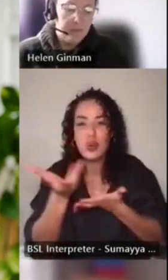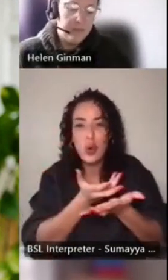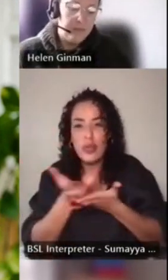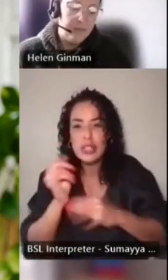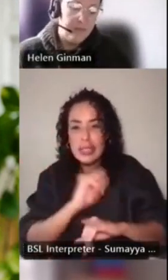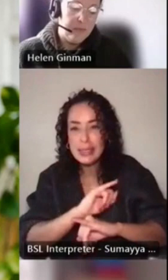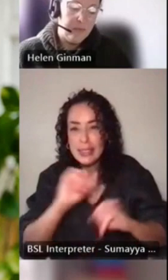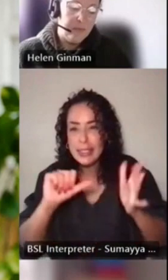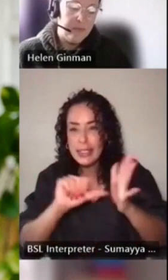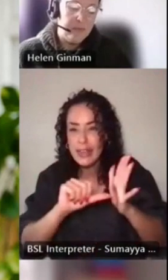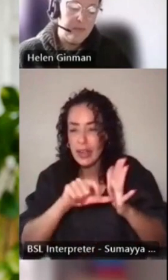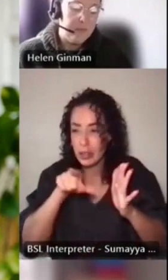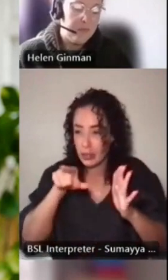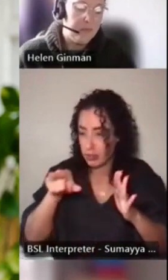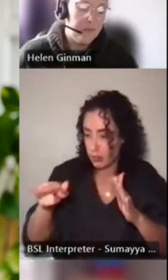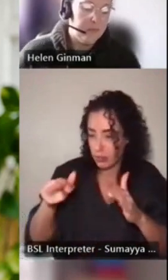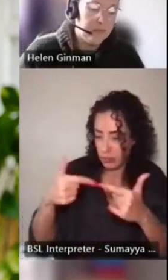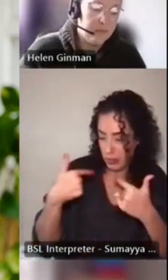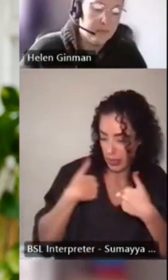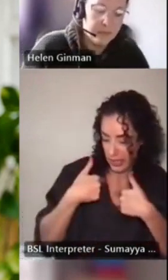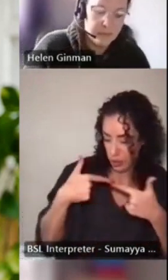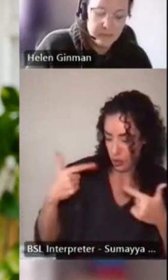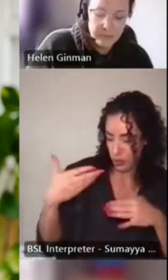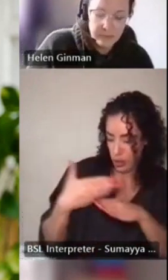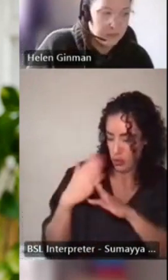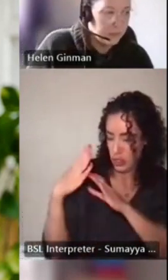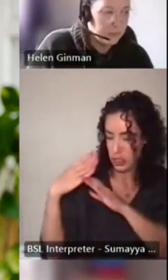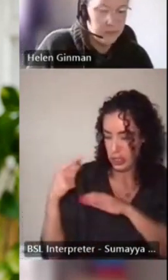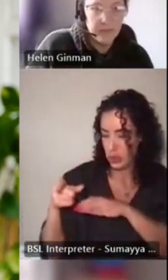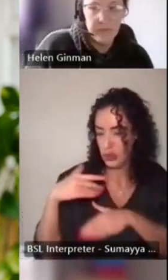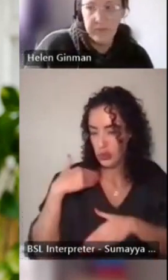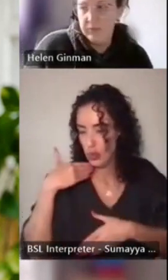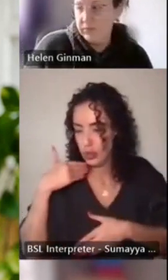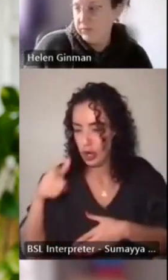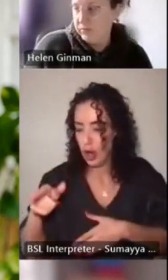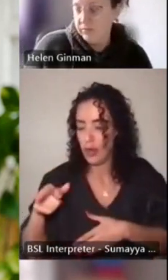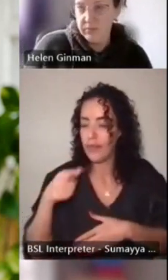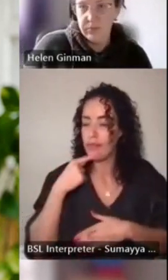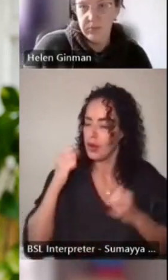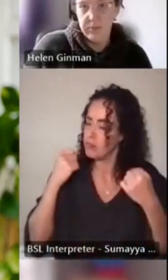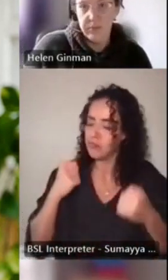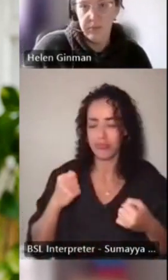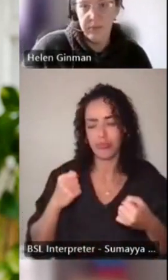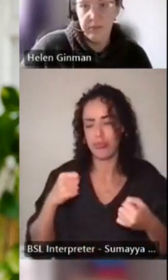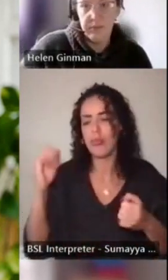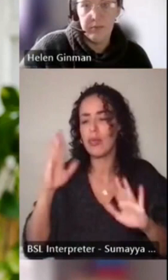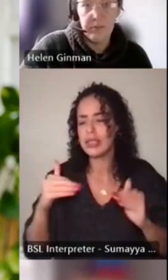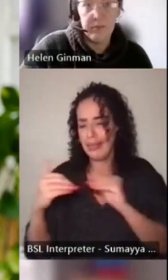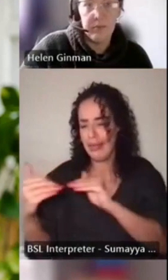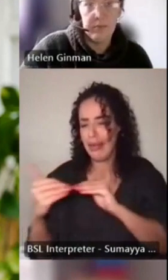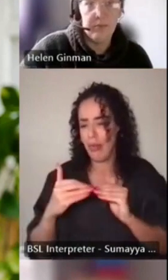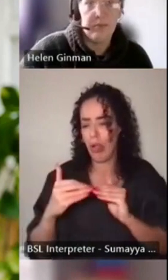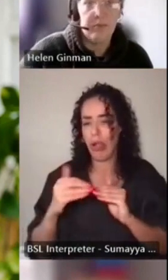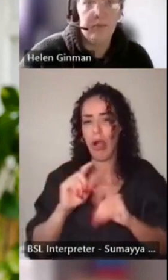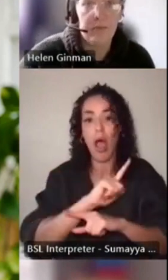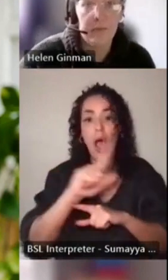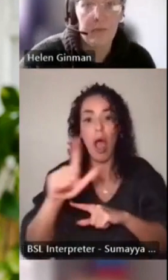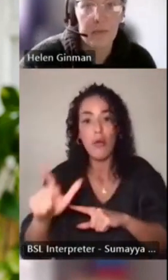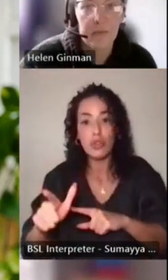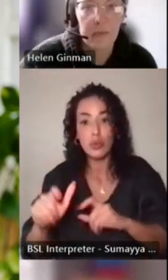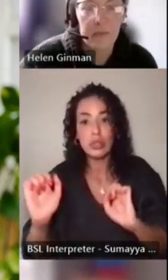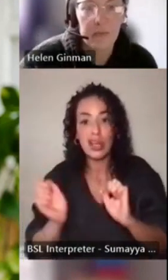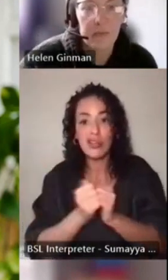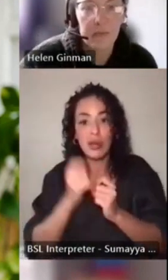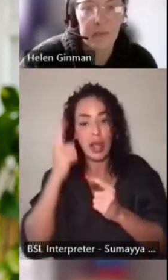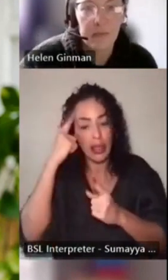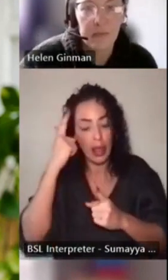workload distribution, we take a moment to reflect on our assertiveness and the positive outcome it achieved. We might share our